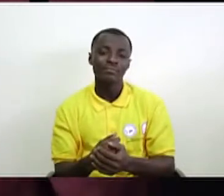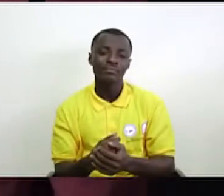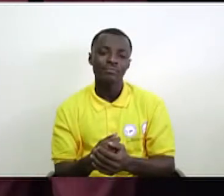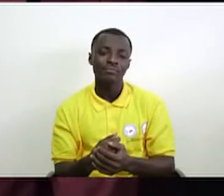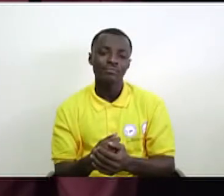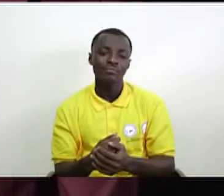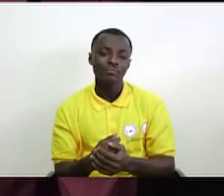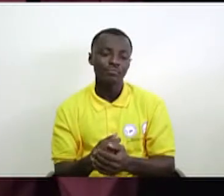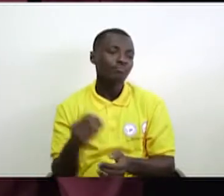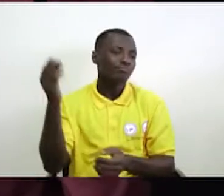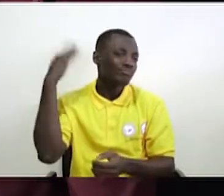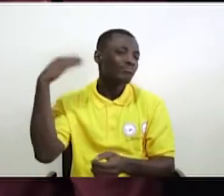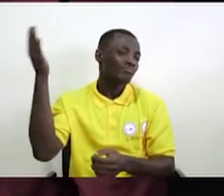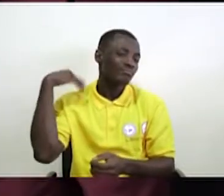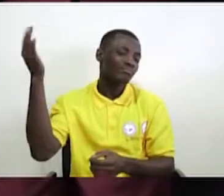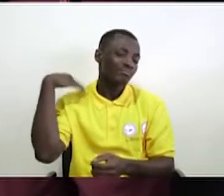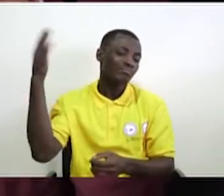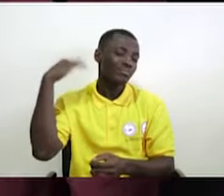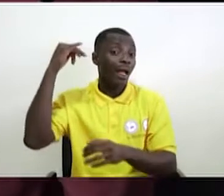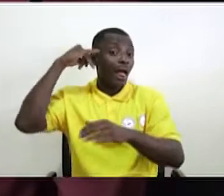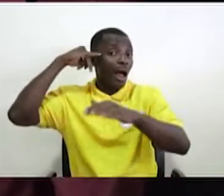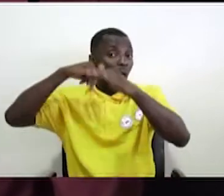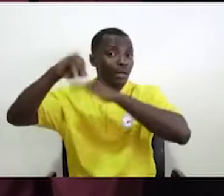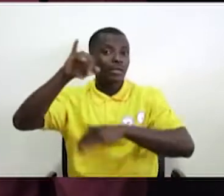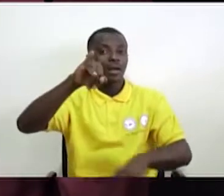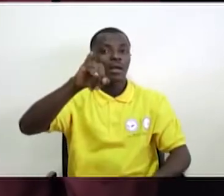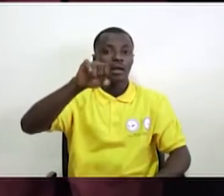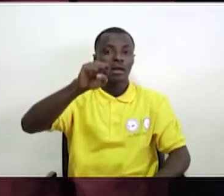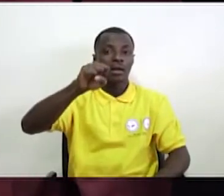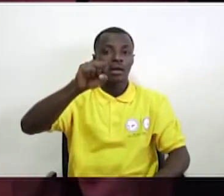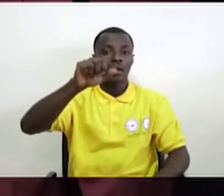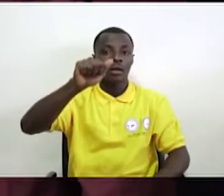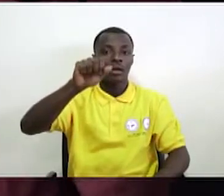700 years before Jesus was born.